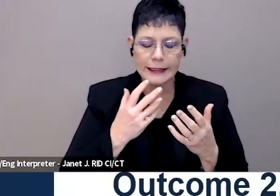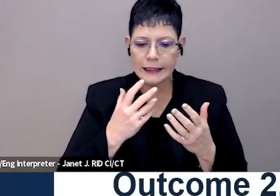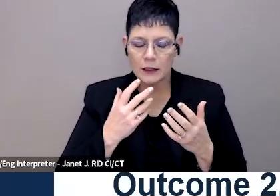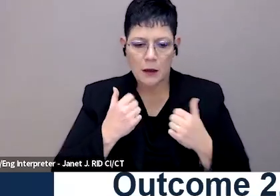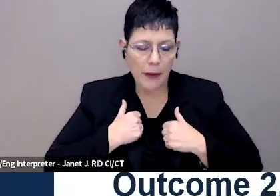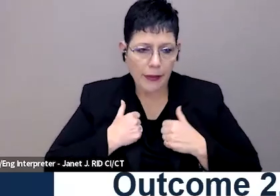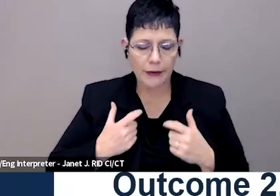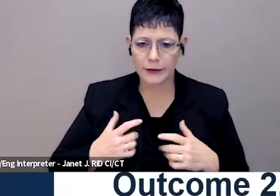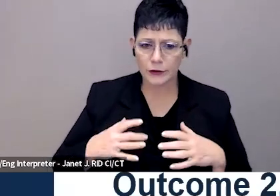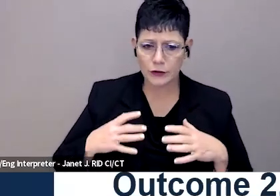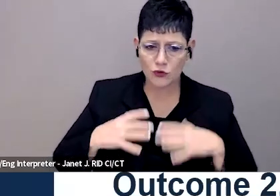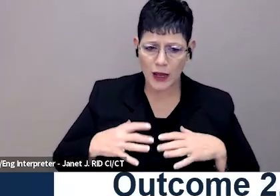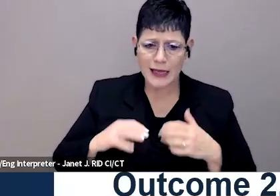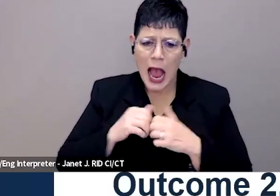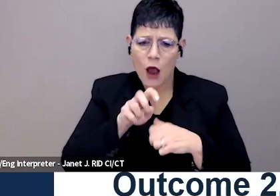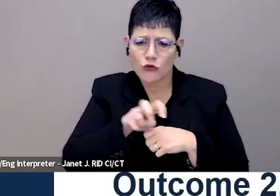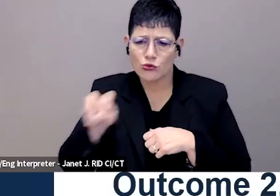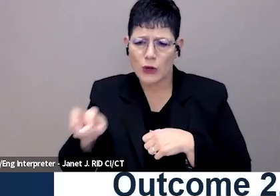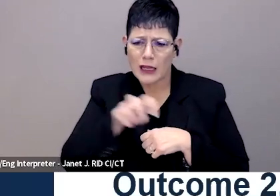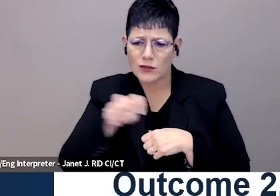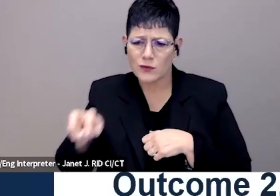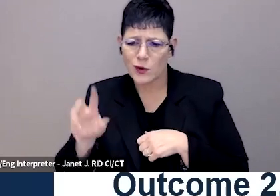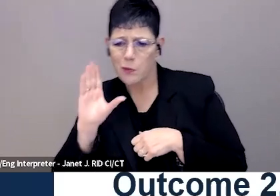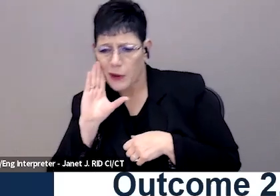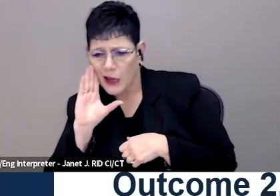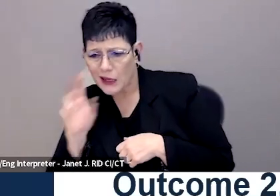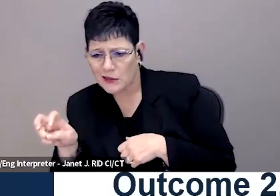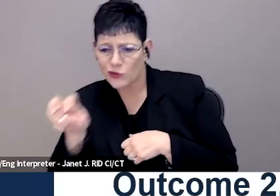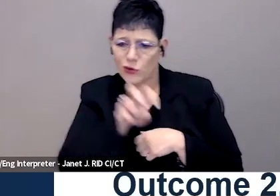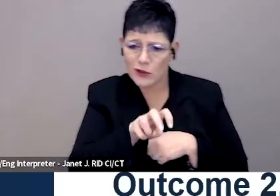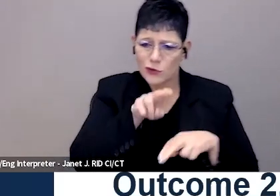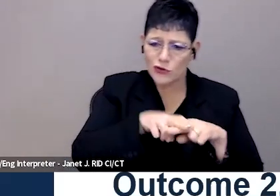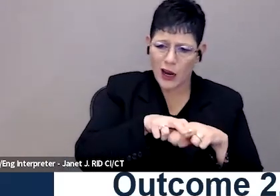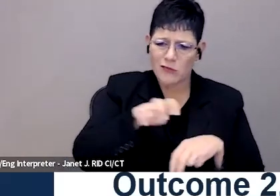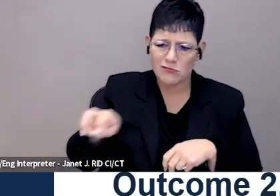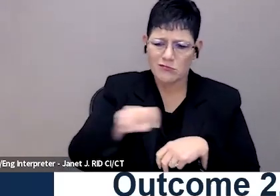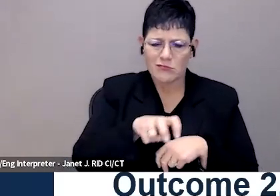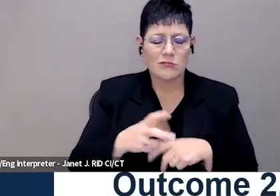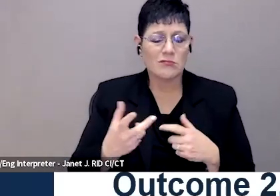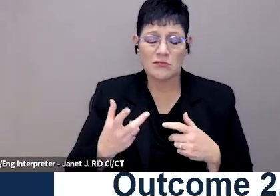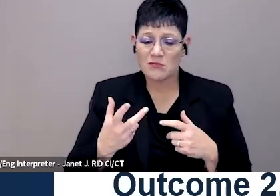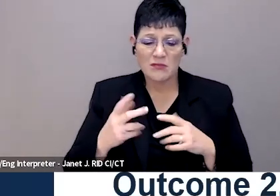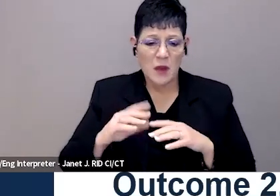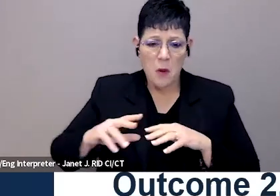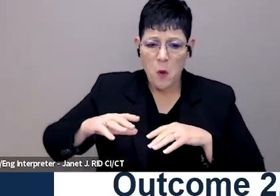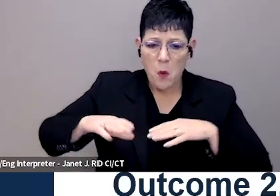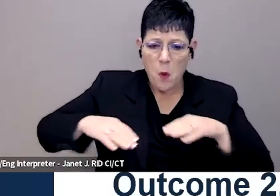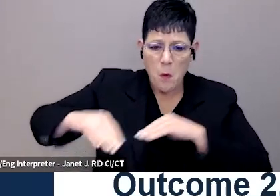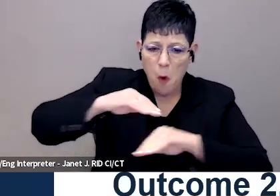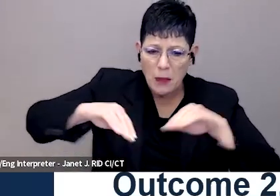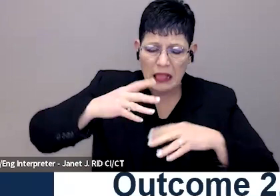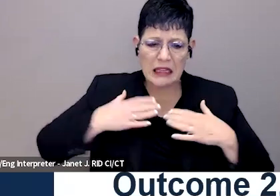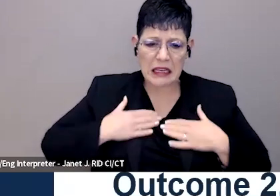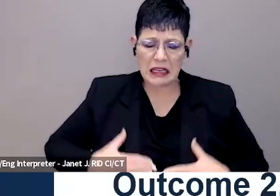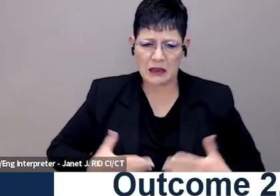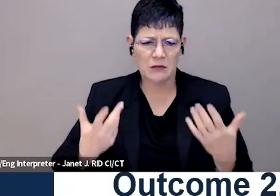like if you're getting up out of a chair or bed, and how to do that safely, mobility, communication, etc. Training in all these areas